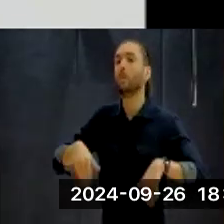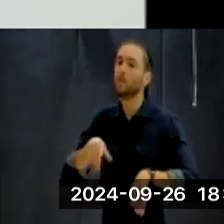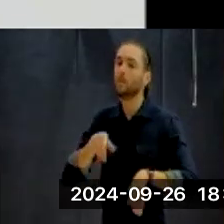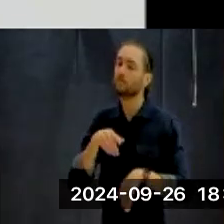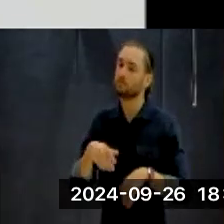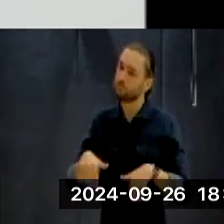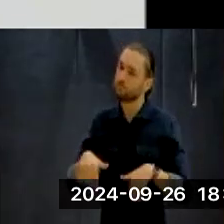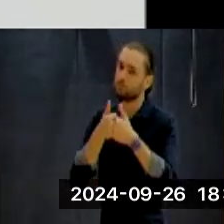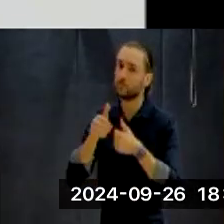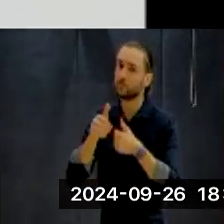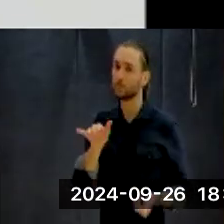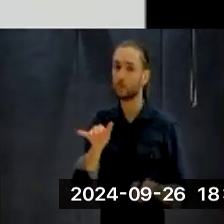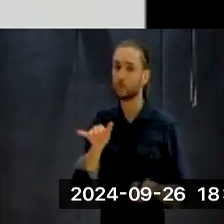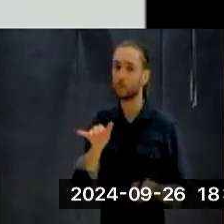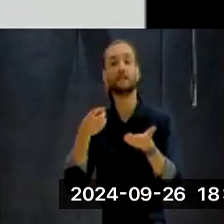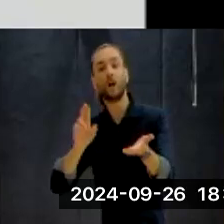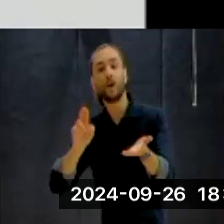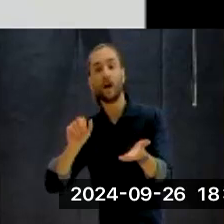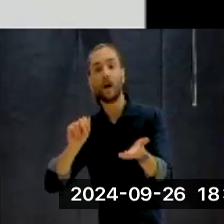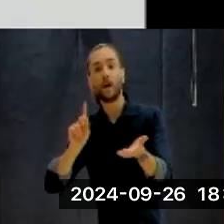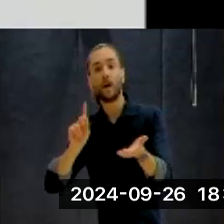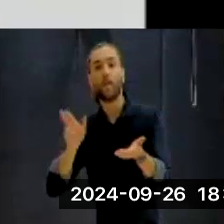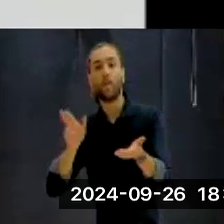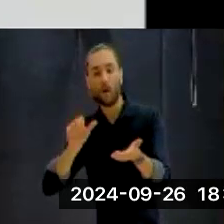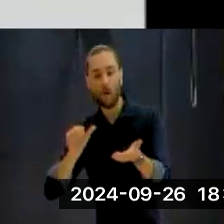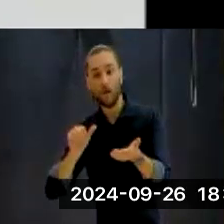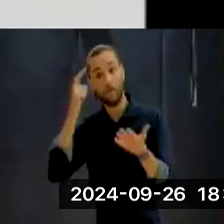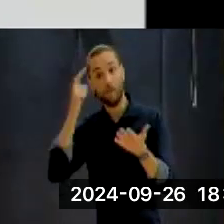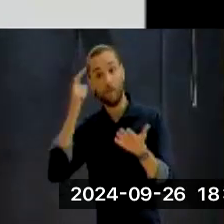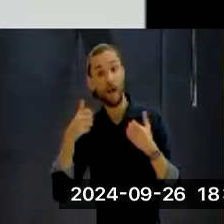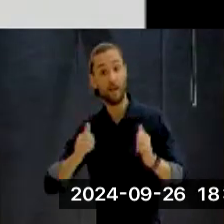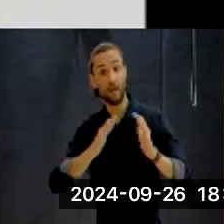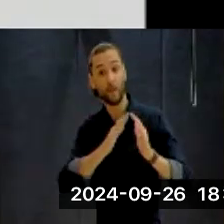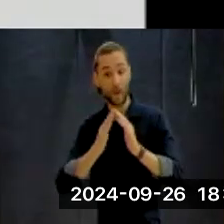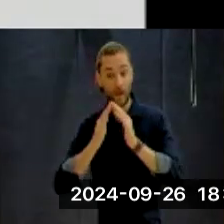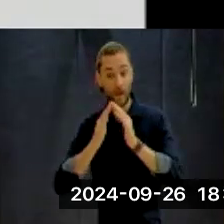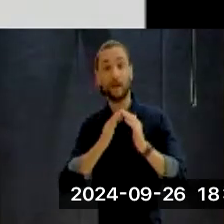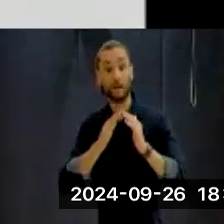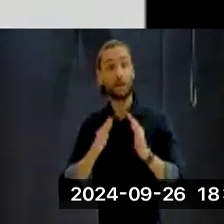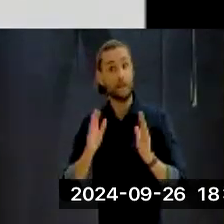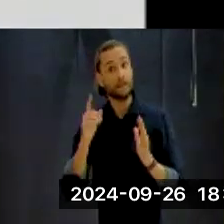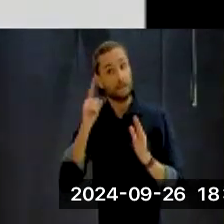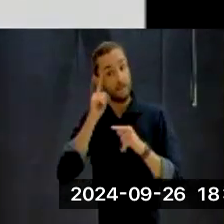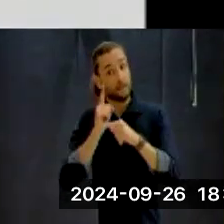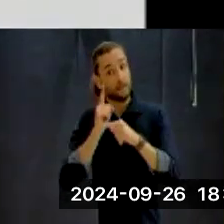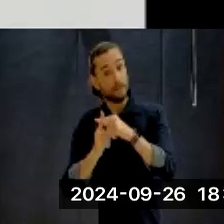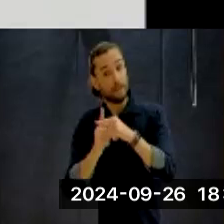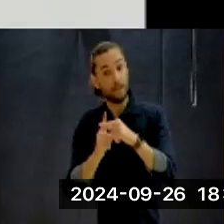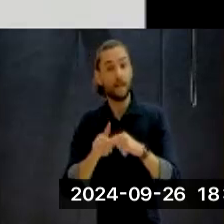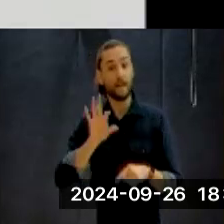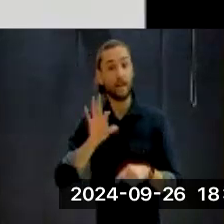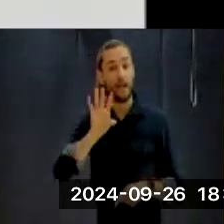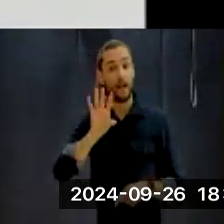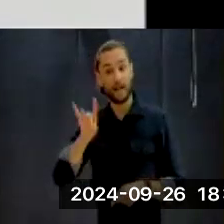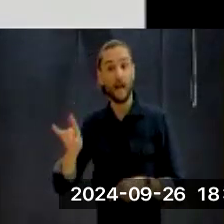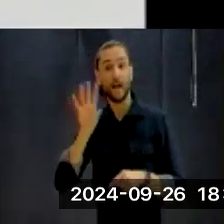to Dr. Nakamura, in the mental health community, they are hoping to make 988 the new